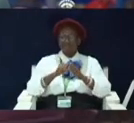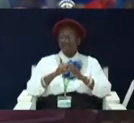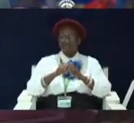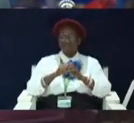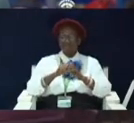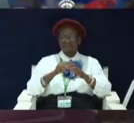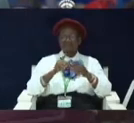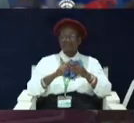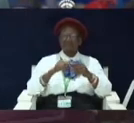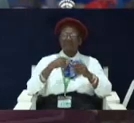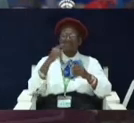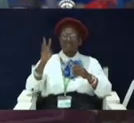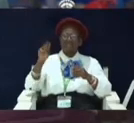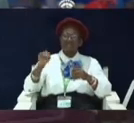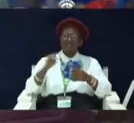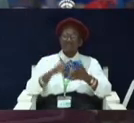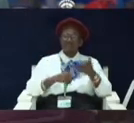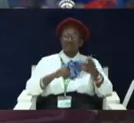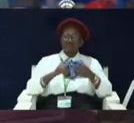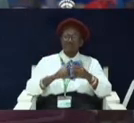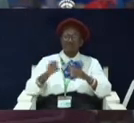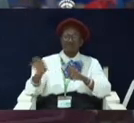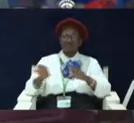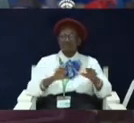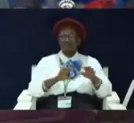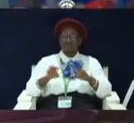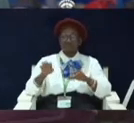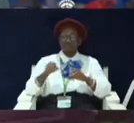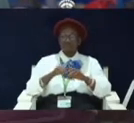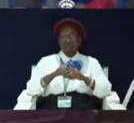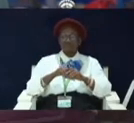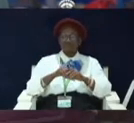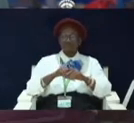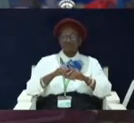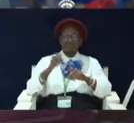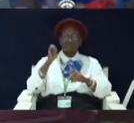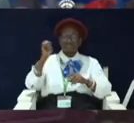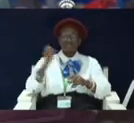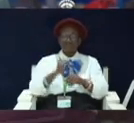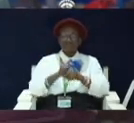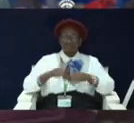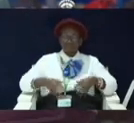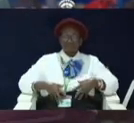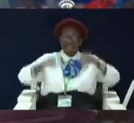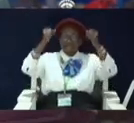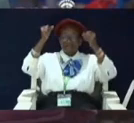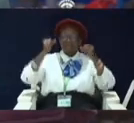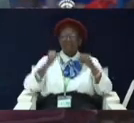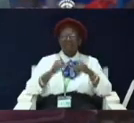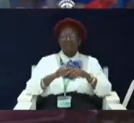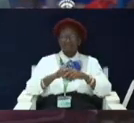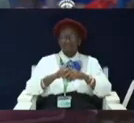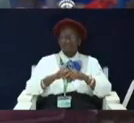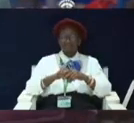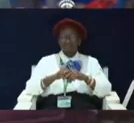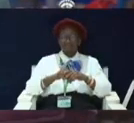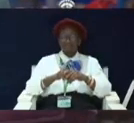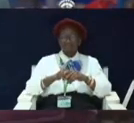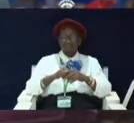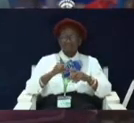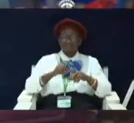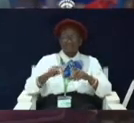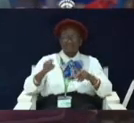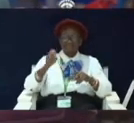to tell him what to do. He got angry. But